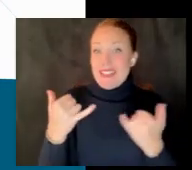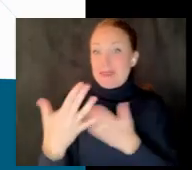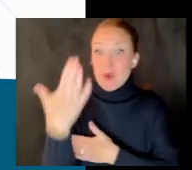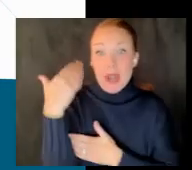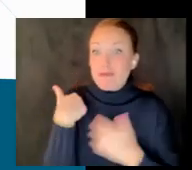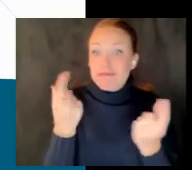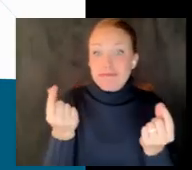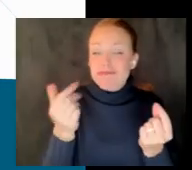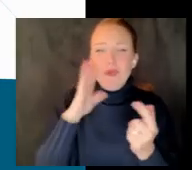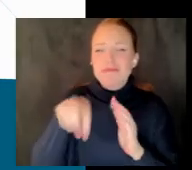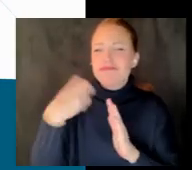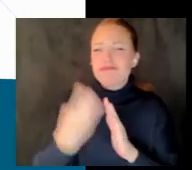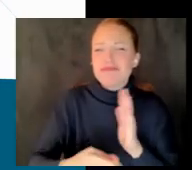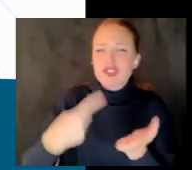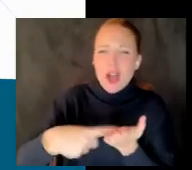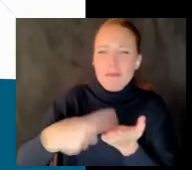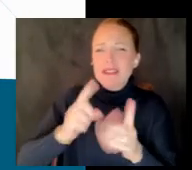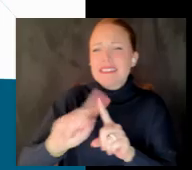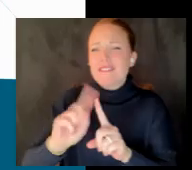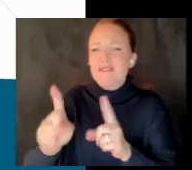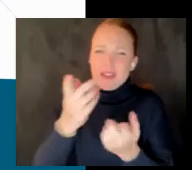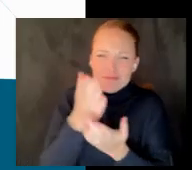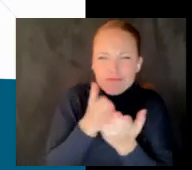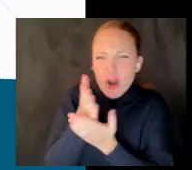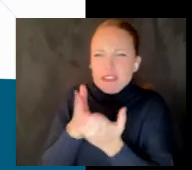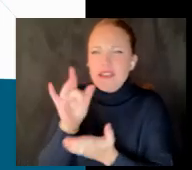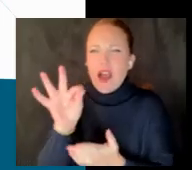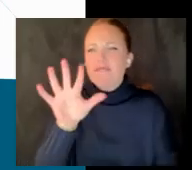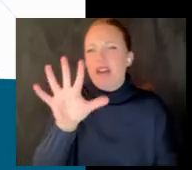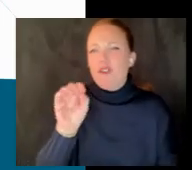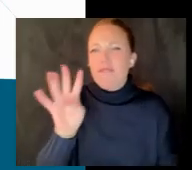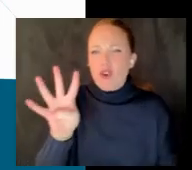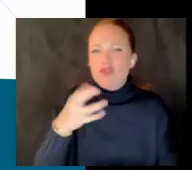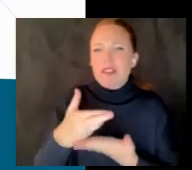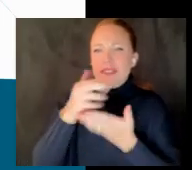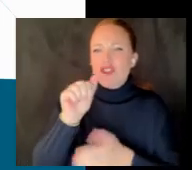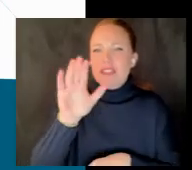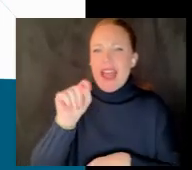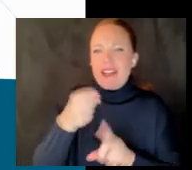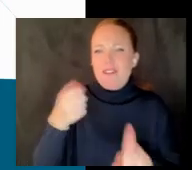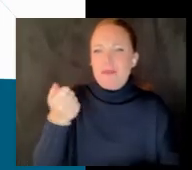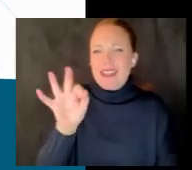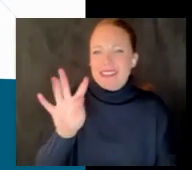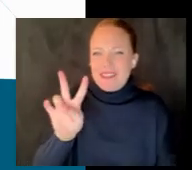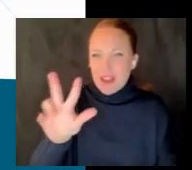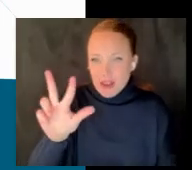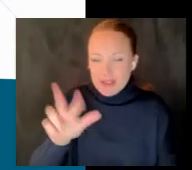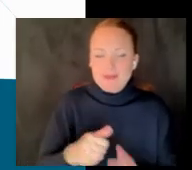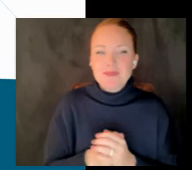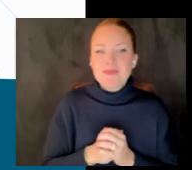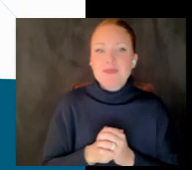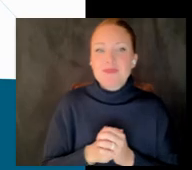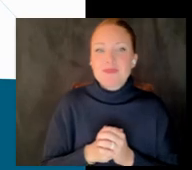we're going to dive into the specifics of Section 504 of the Rehabilitation Act of 1973. We're going to start